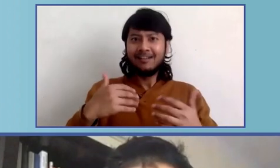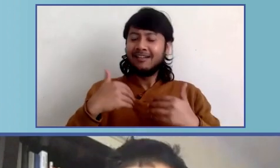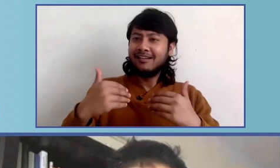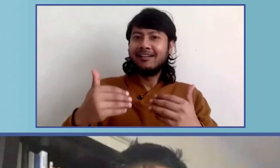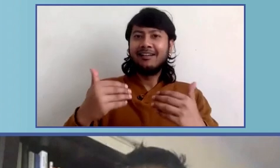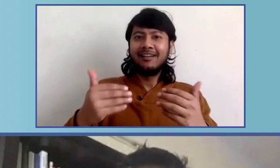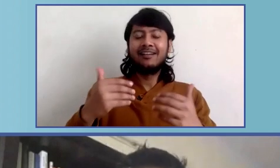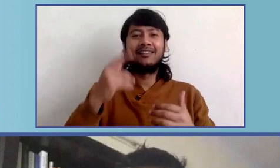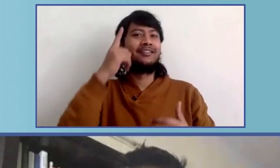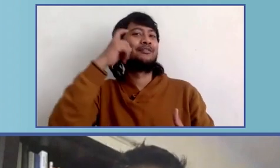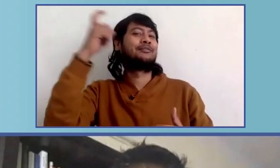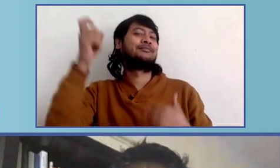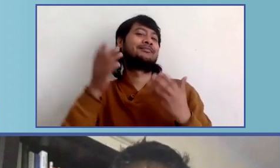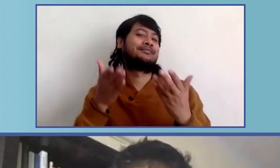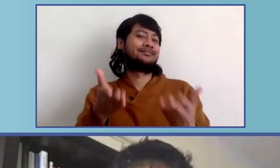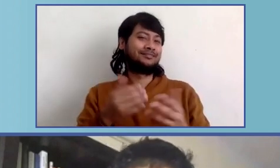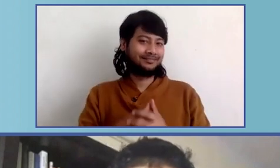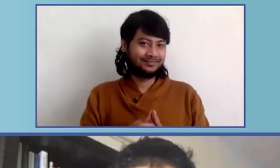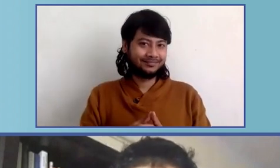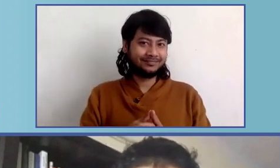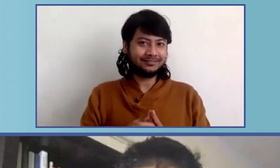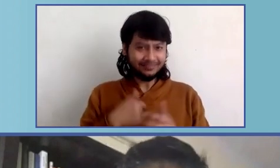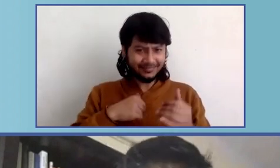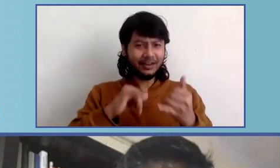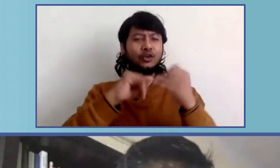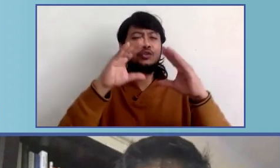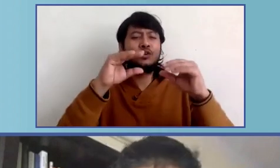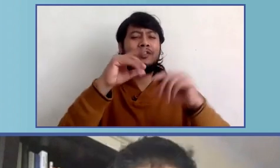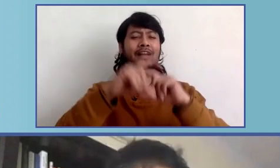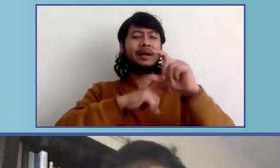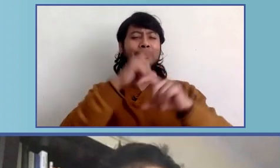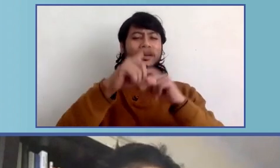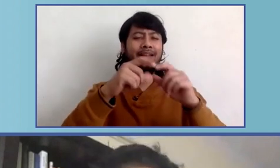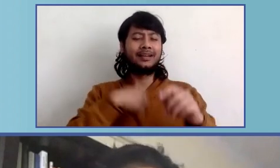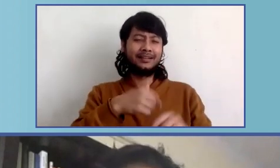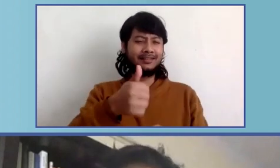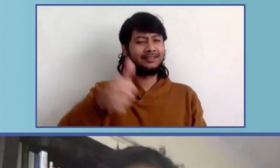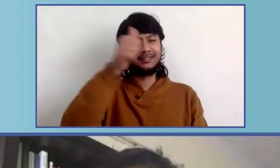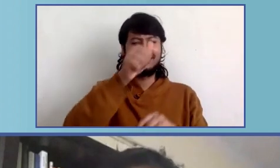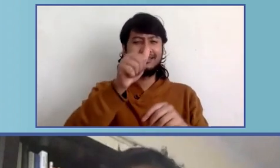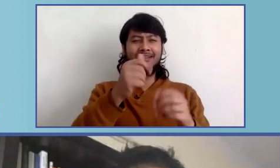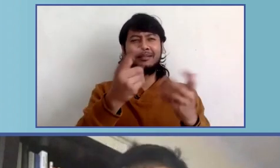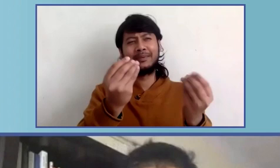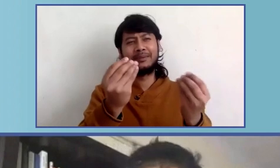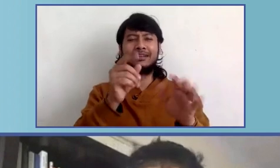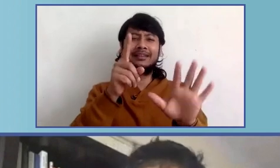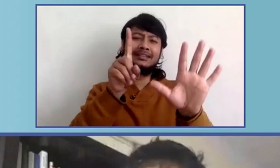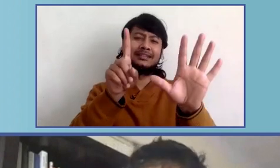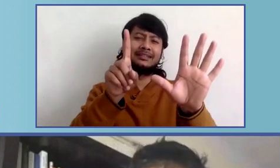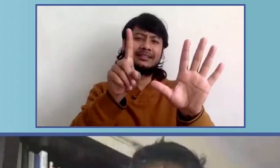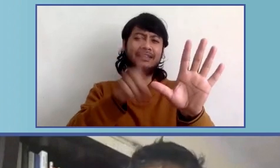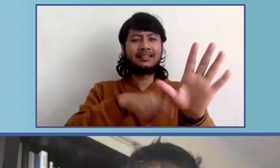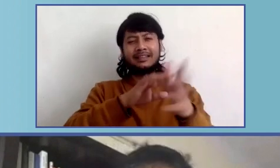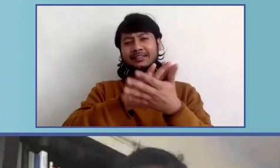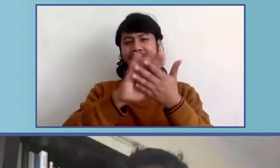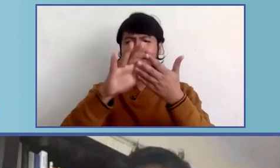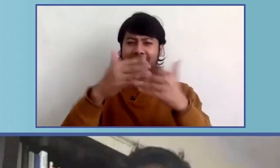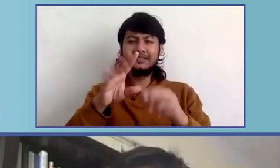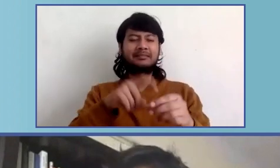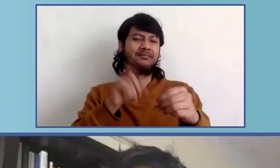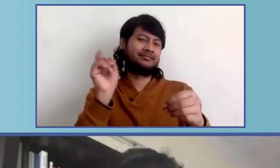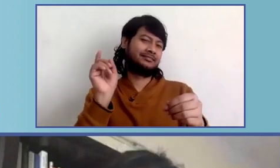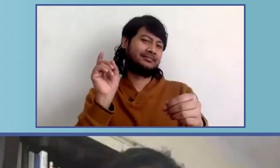I used to work for a software company here as an HR. After working for about 6 years, I quit my job because I wanted